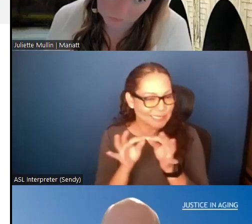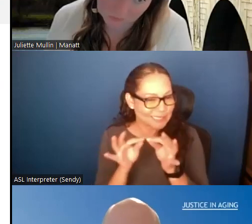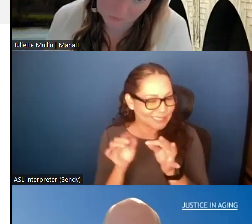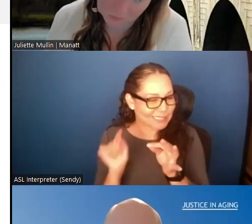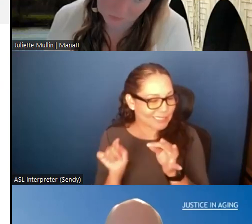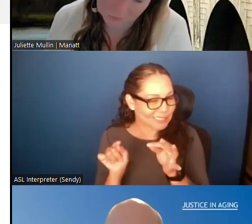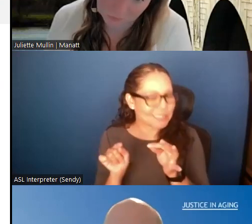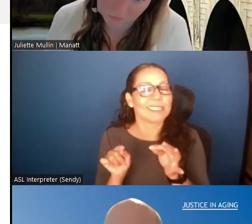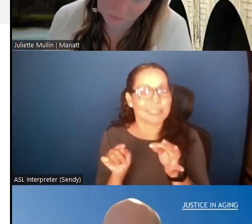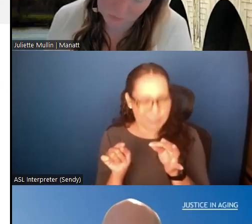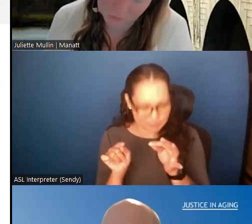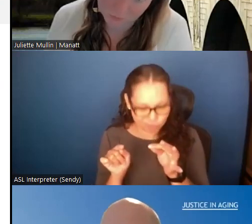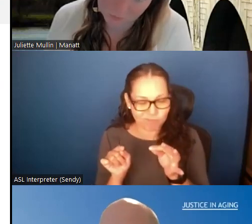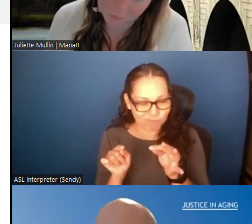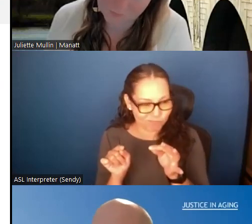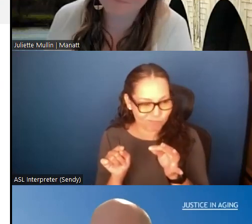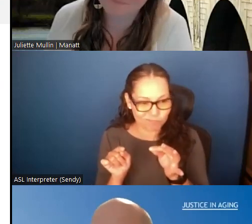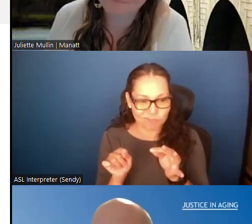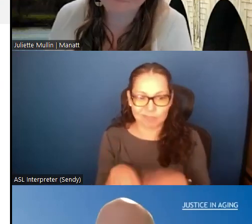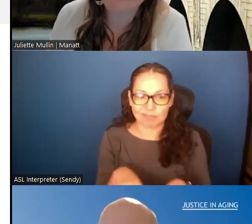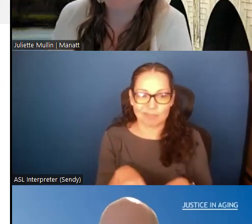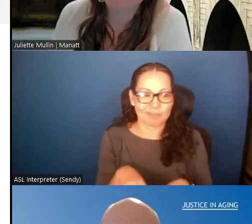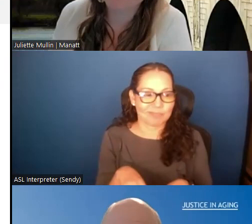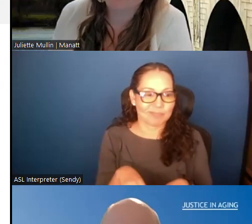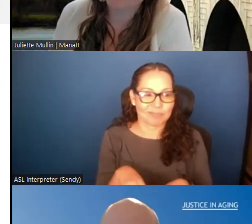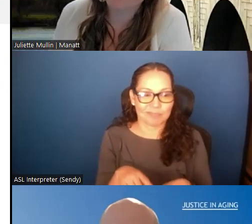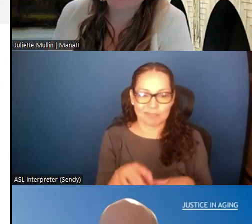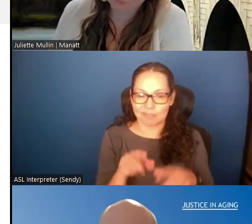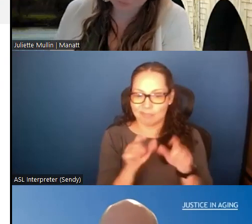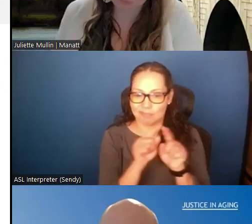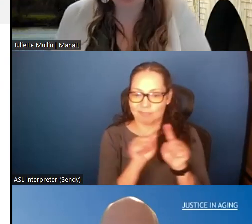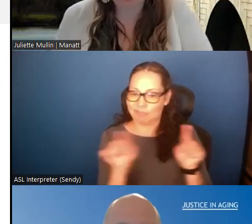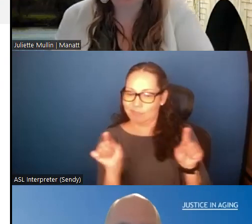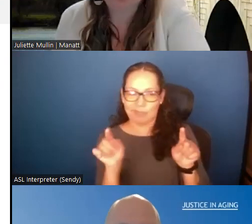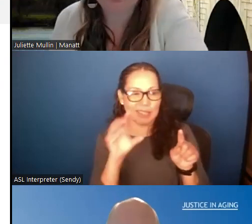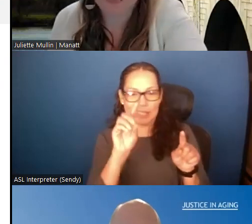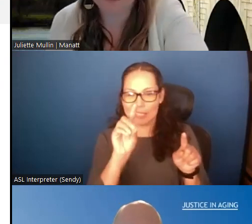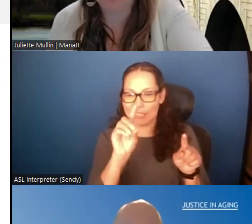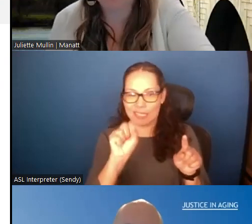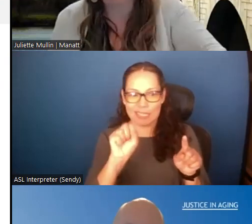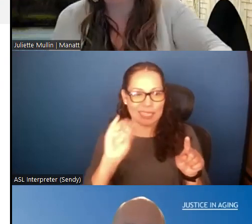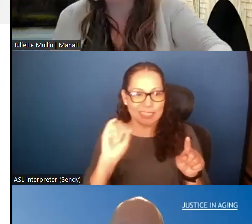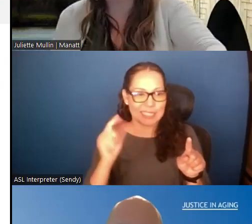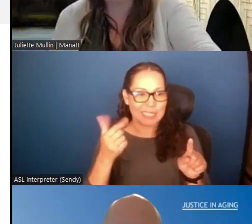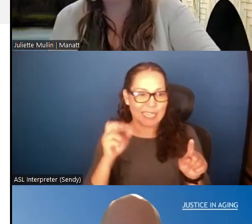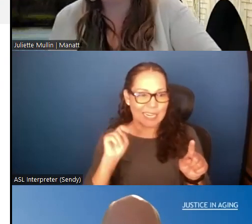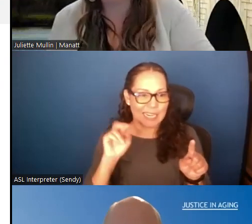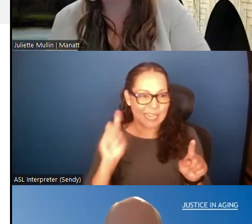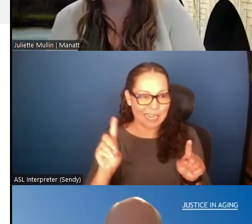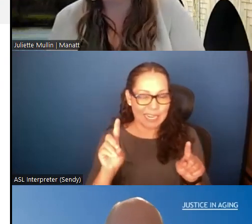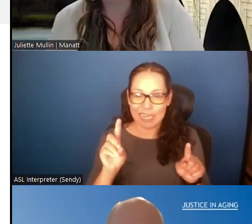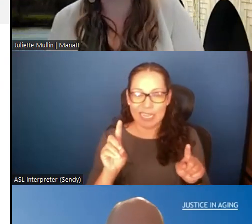maker doesn't mean anything, or may suggest too much, because there is no such thing.